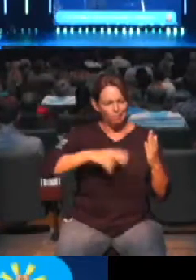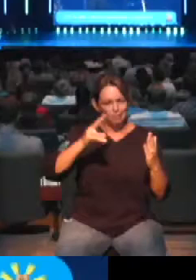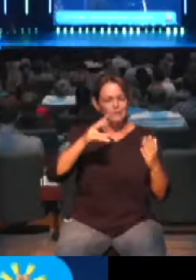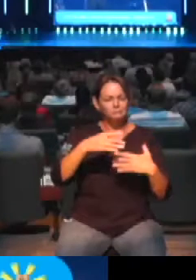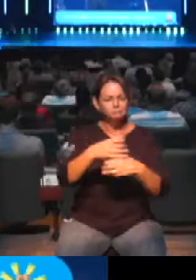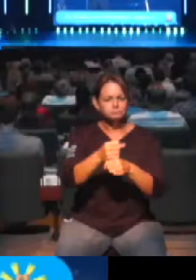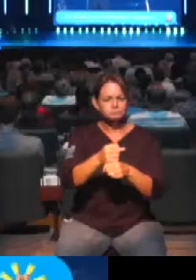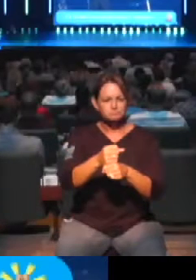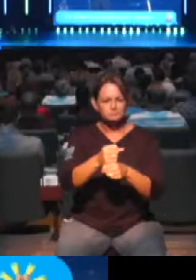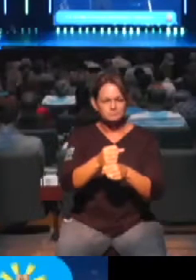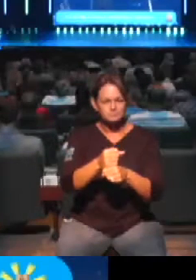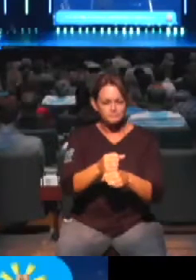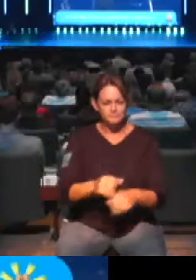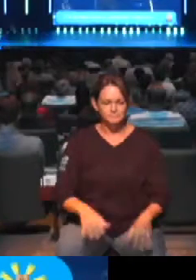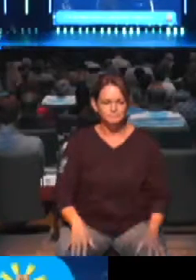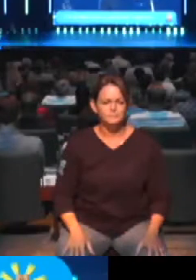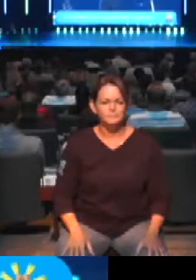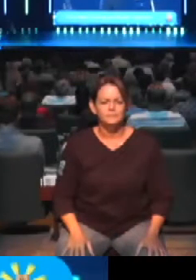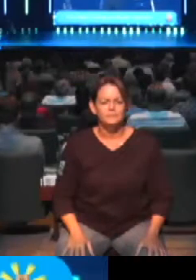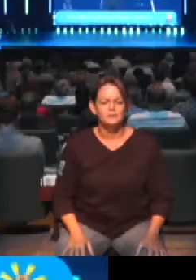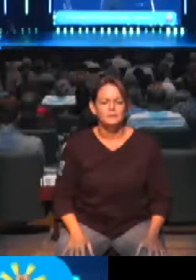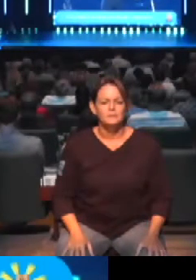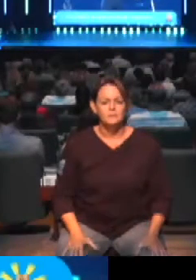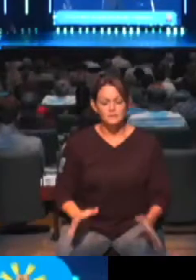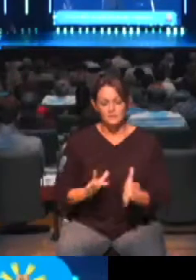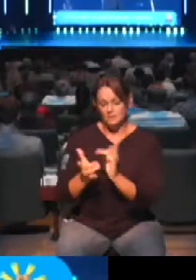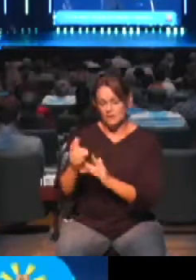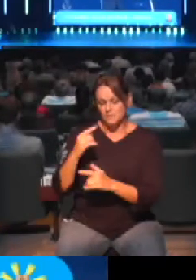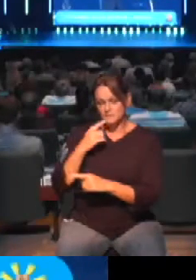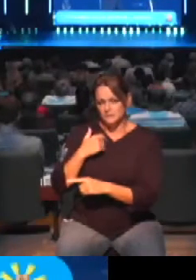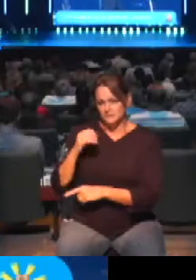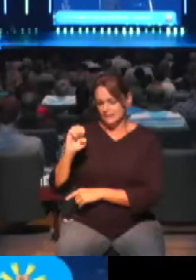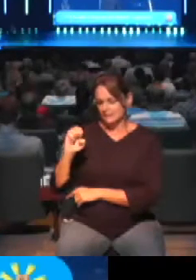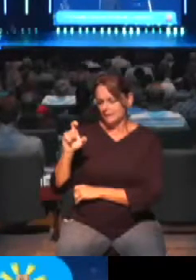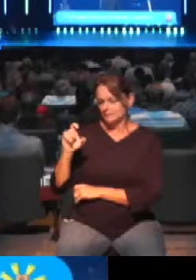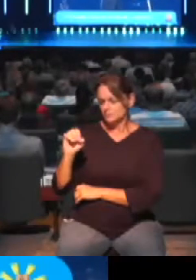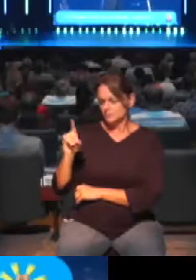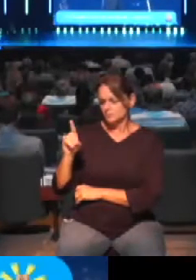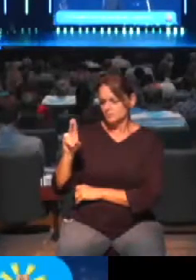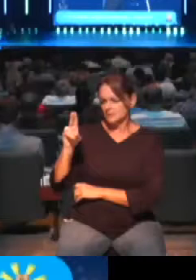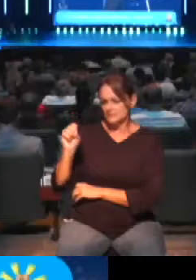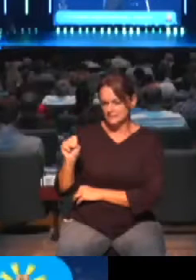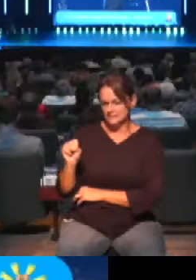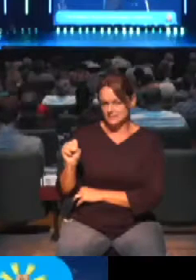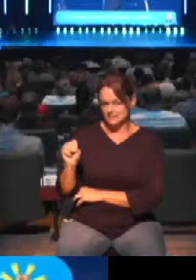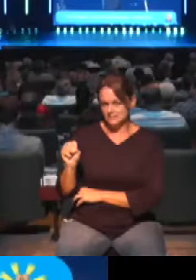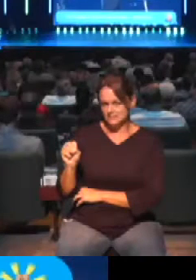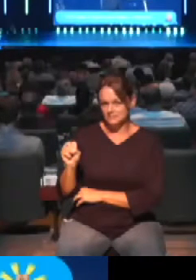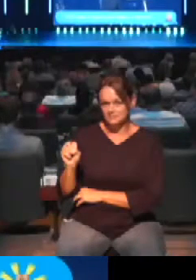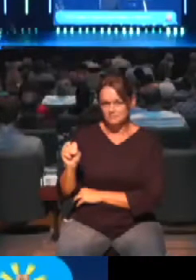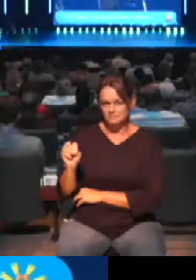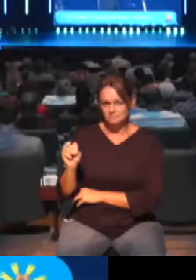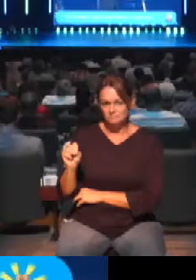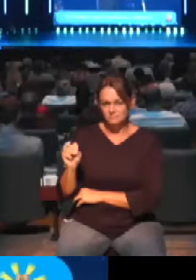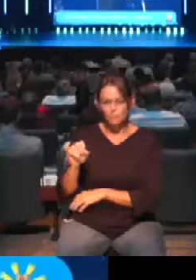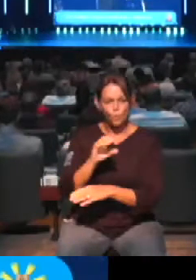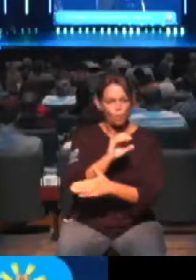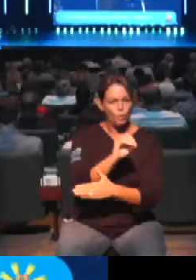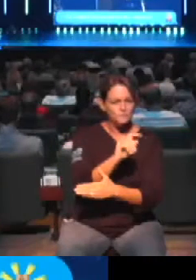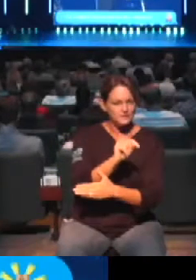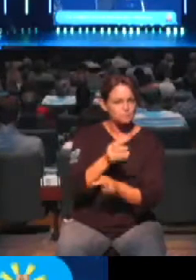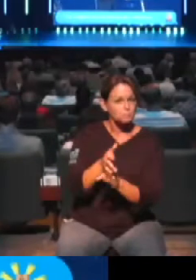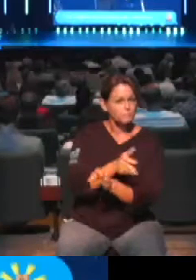at. The firstborn, according to Exodus 13, I know this is under the law, but we're going to talk about the principle behind the law. The